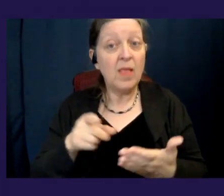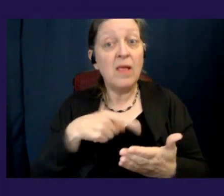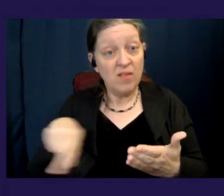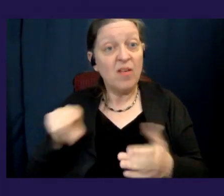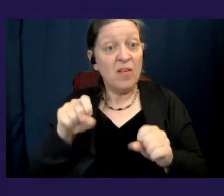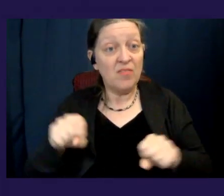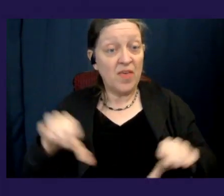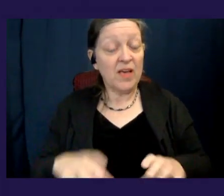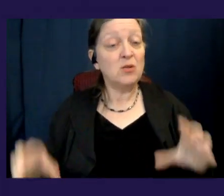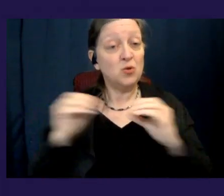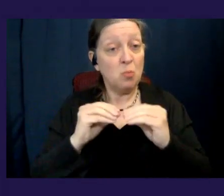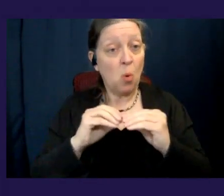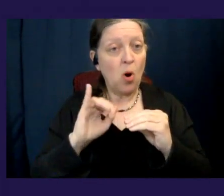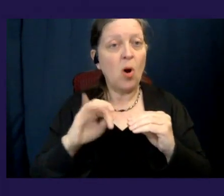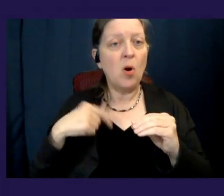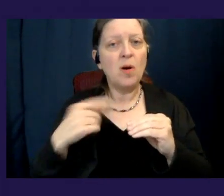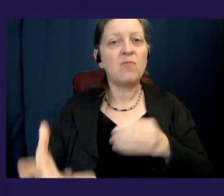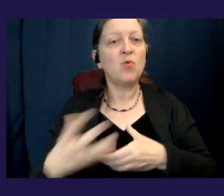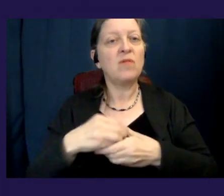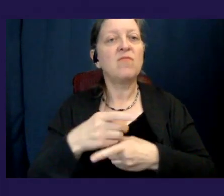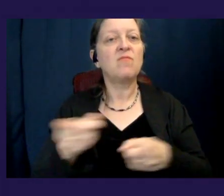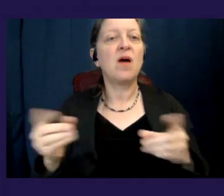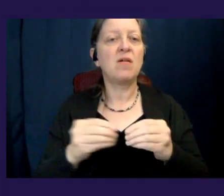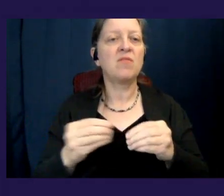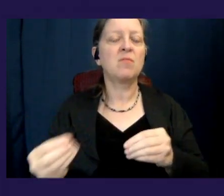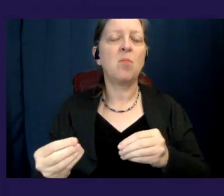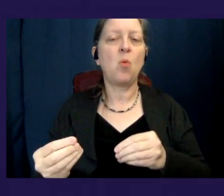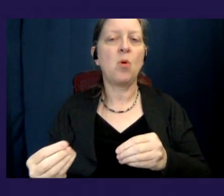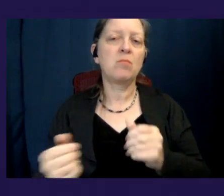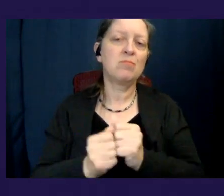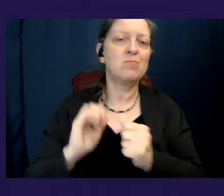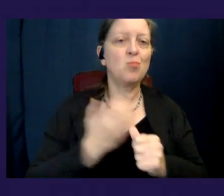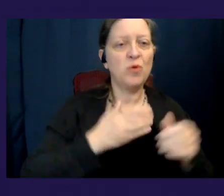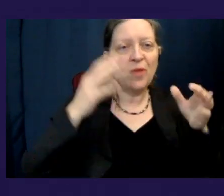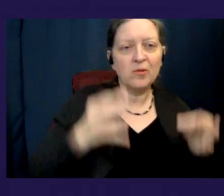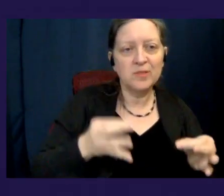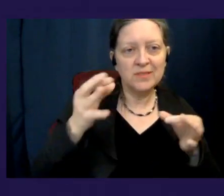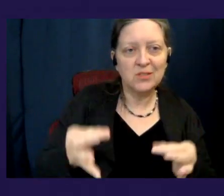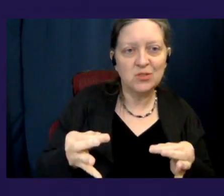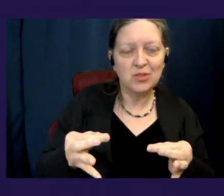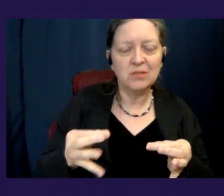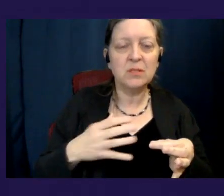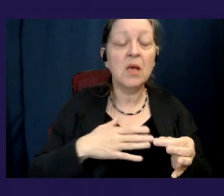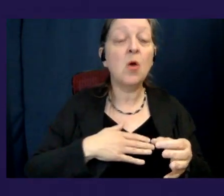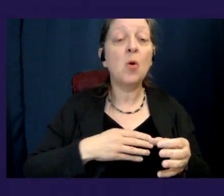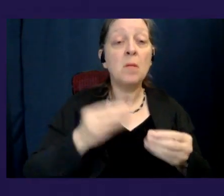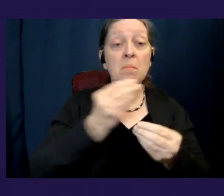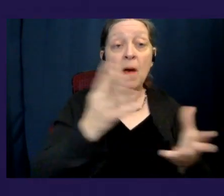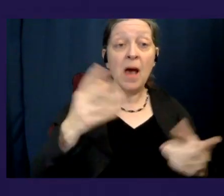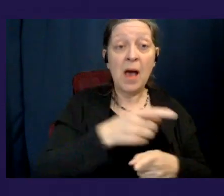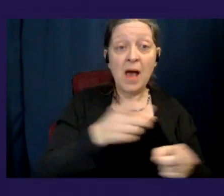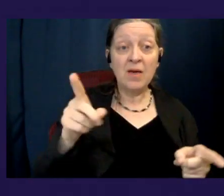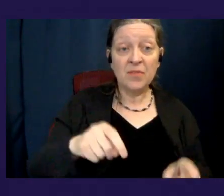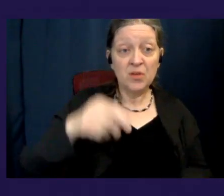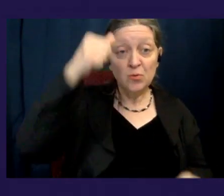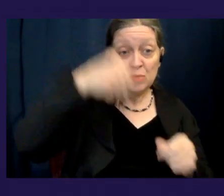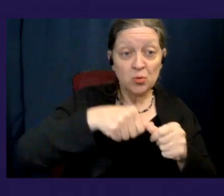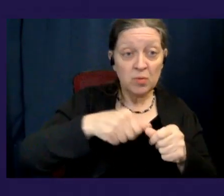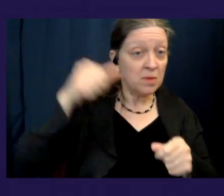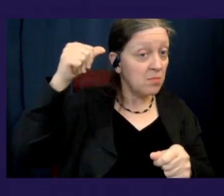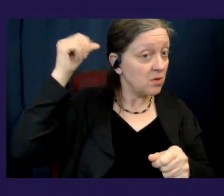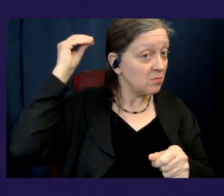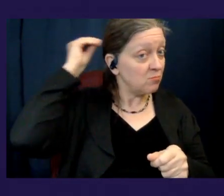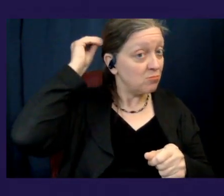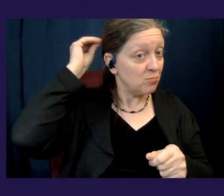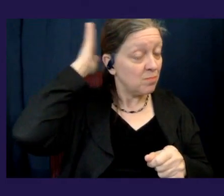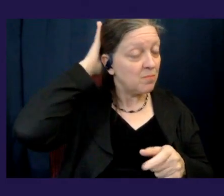So my takeaway is we can do a lot better job building trust during pandemics through